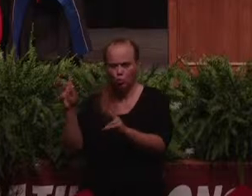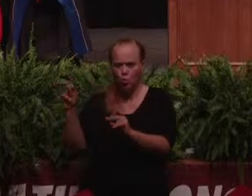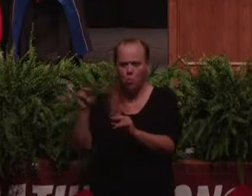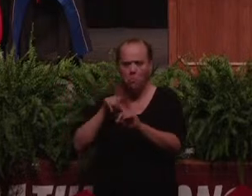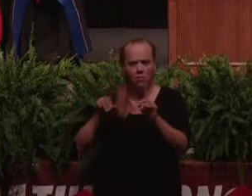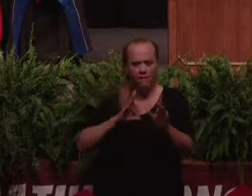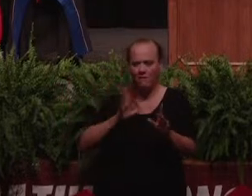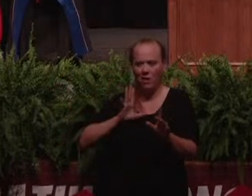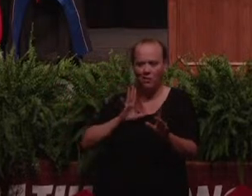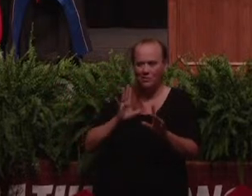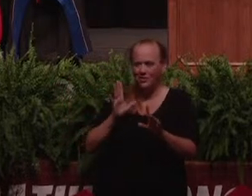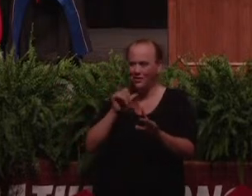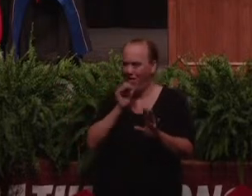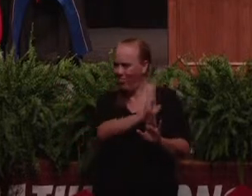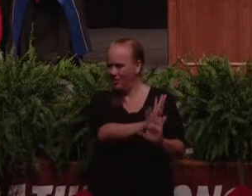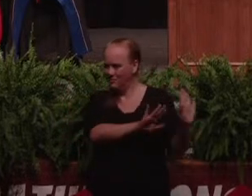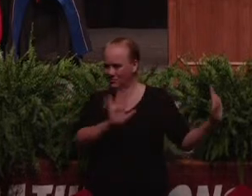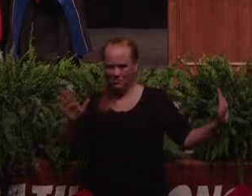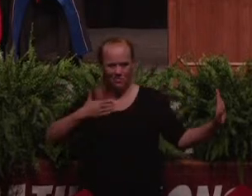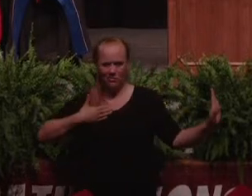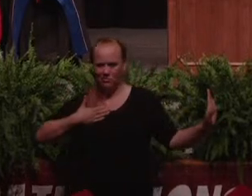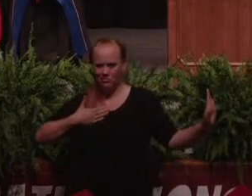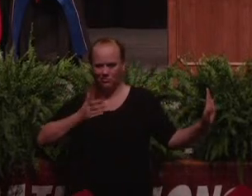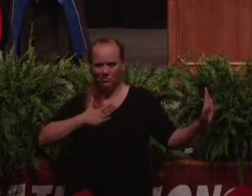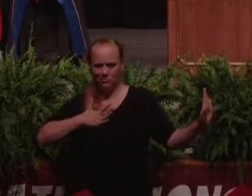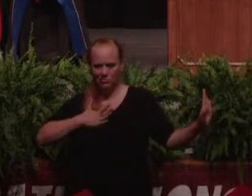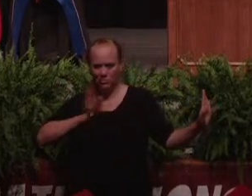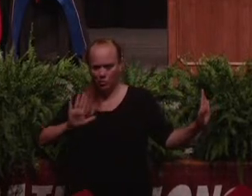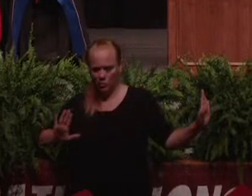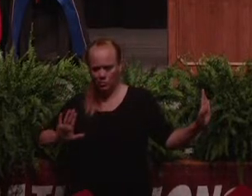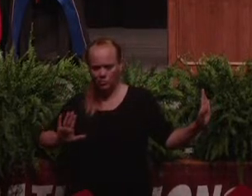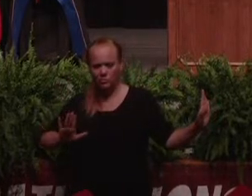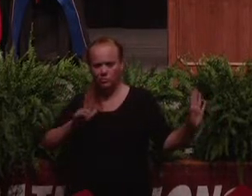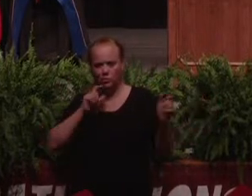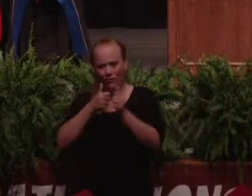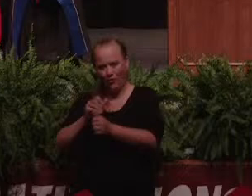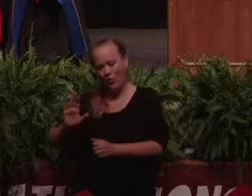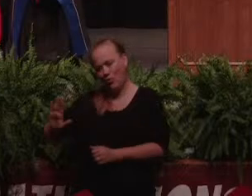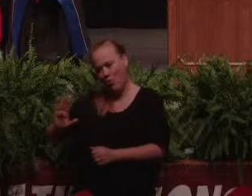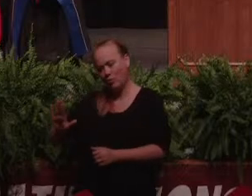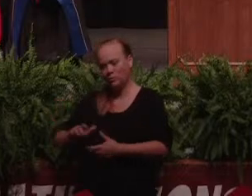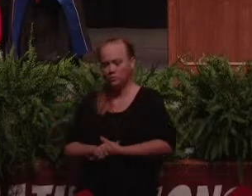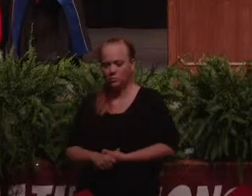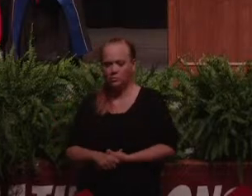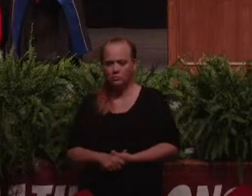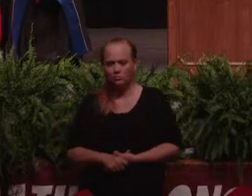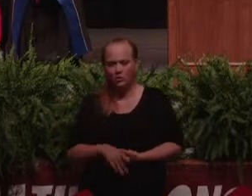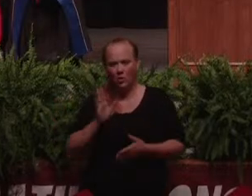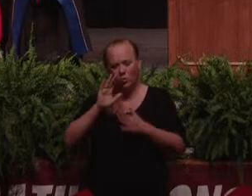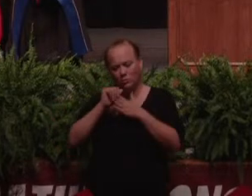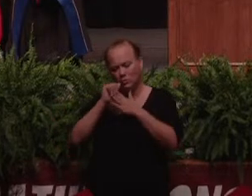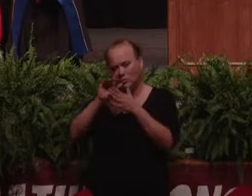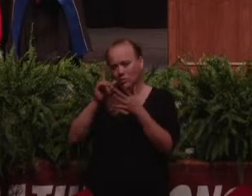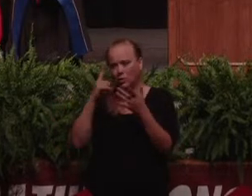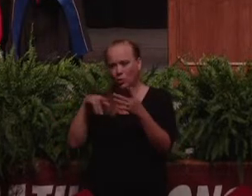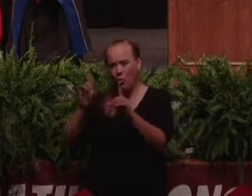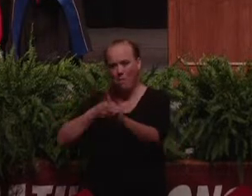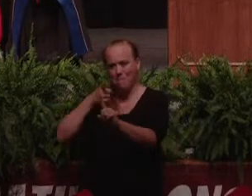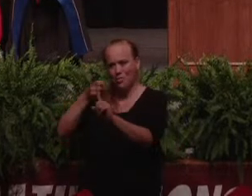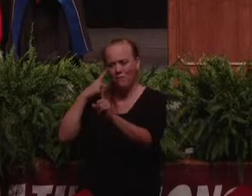not their journey to make sense of. It's yours. So follow your passion. It'll lead you to your